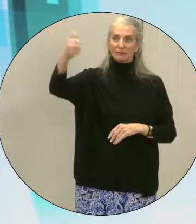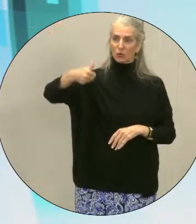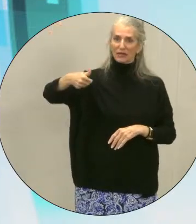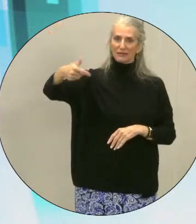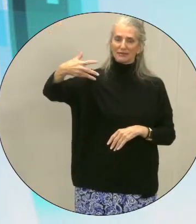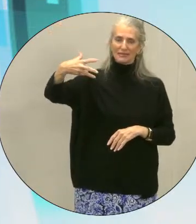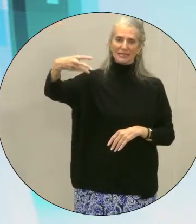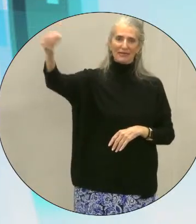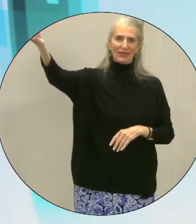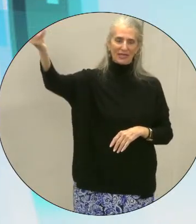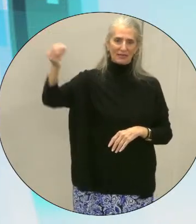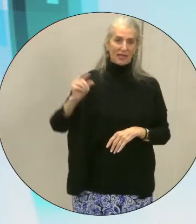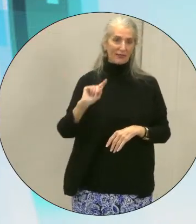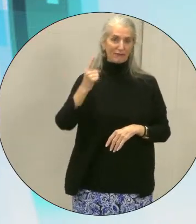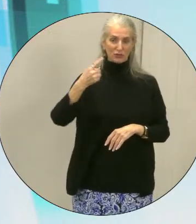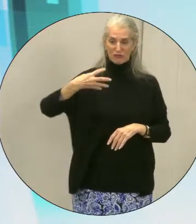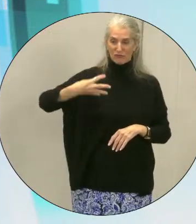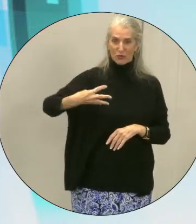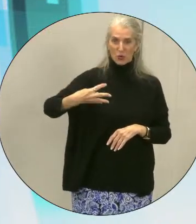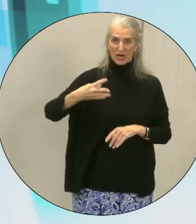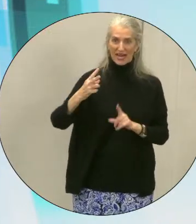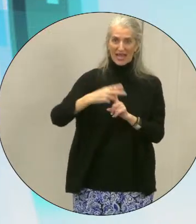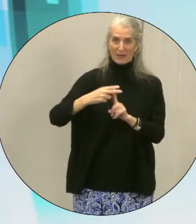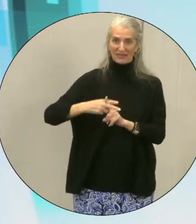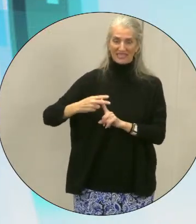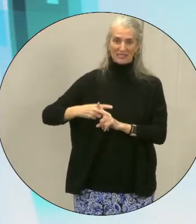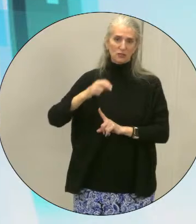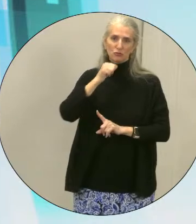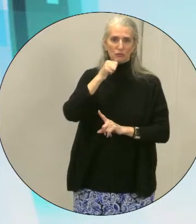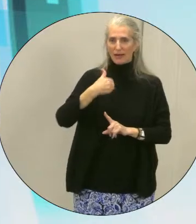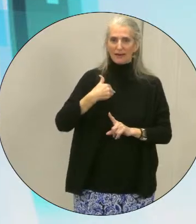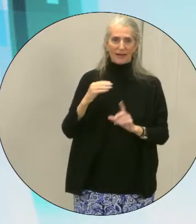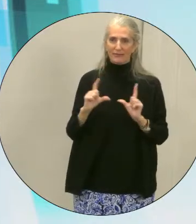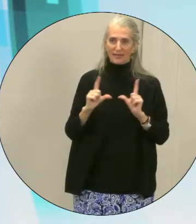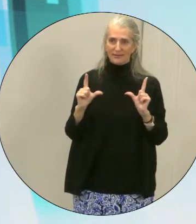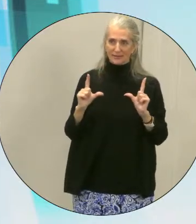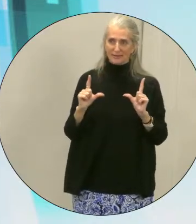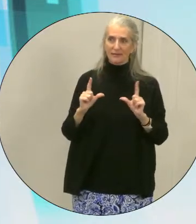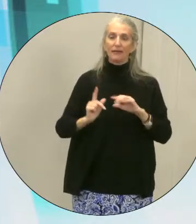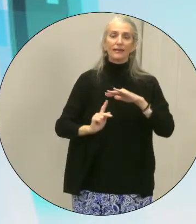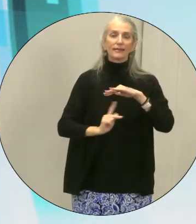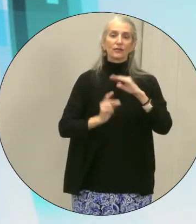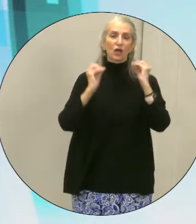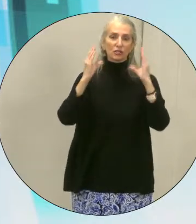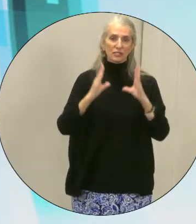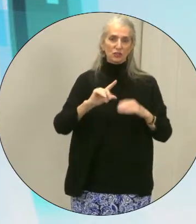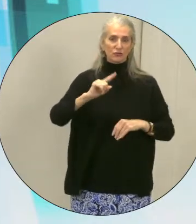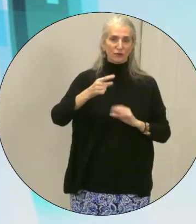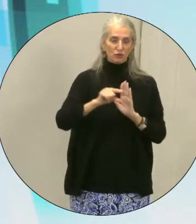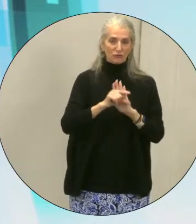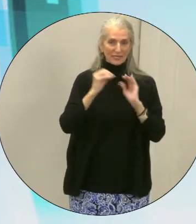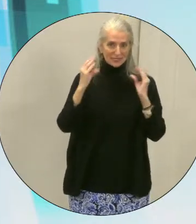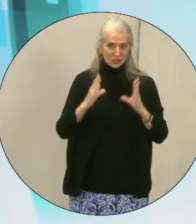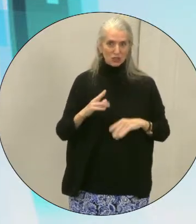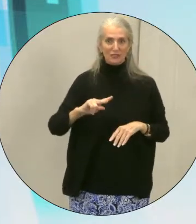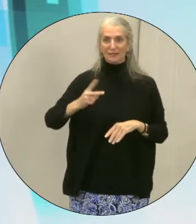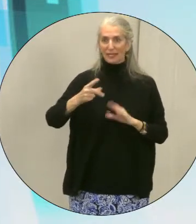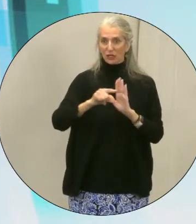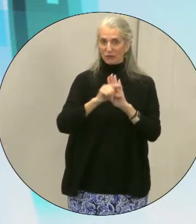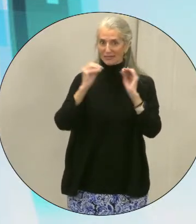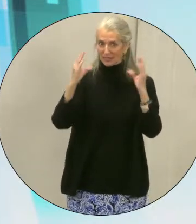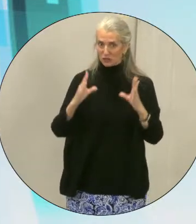the first 4 applicants that they've interviewed do not have music licenses. They're kindergarten teachers, first grade teachers, second grade teachers,